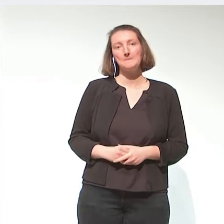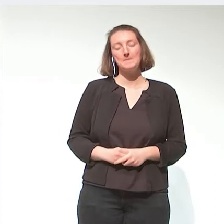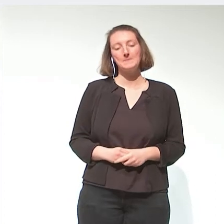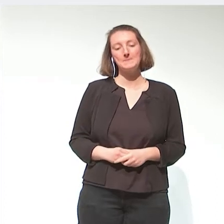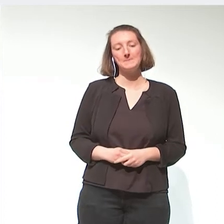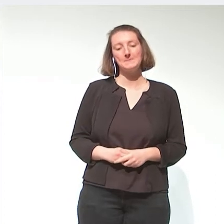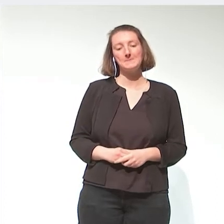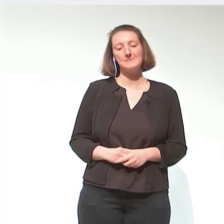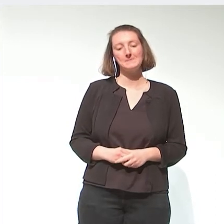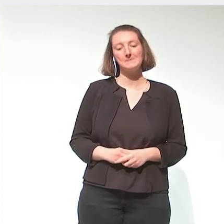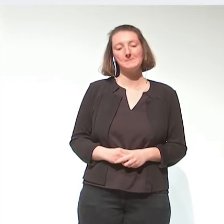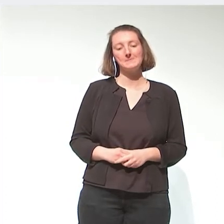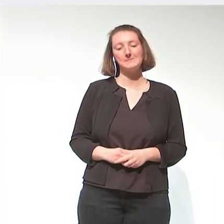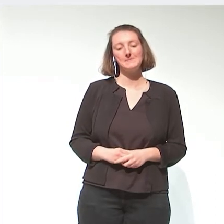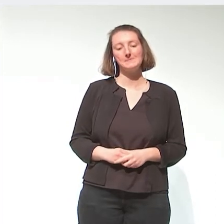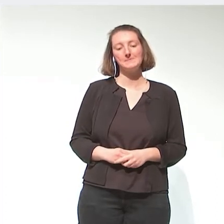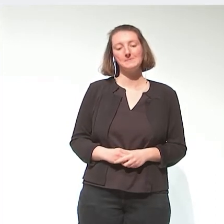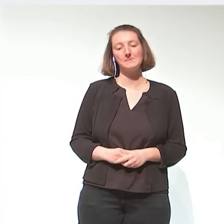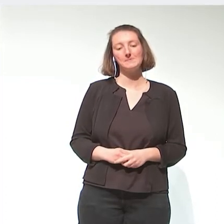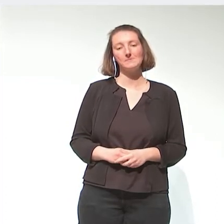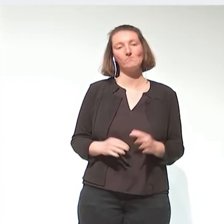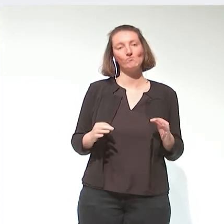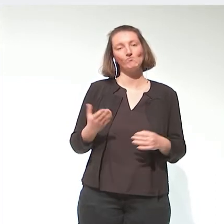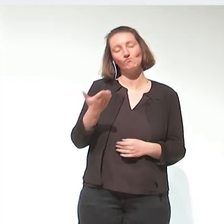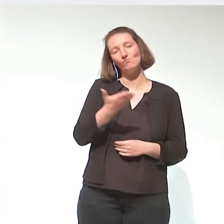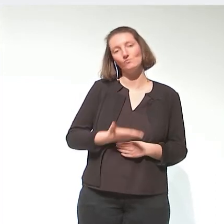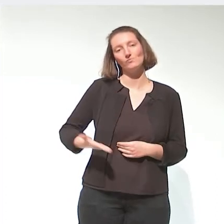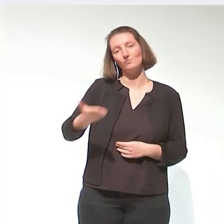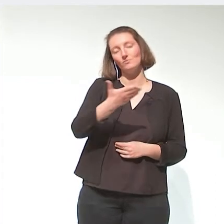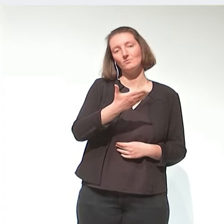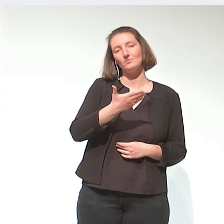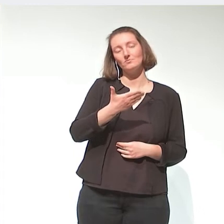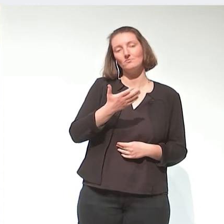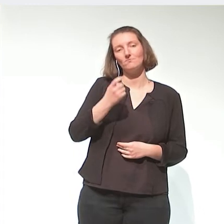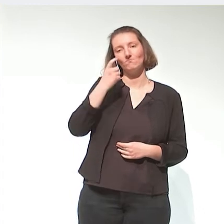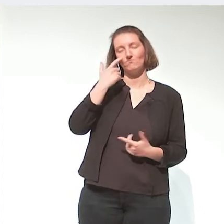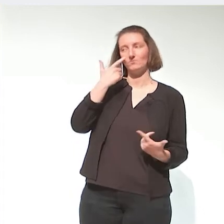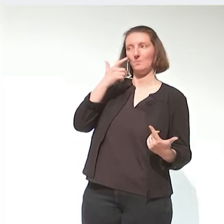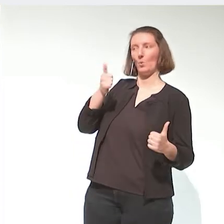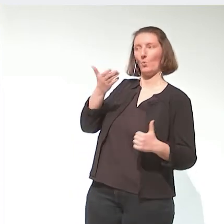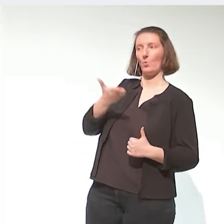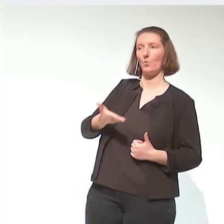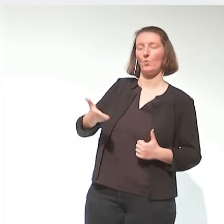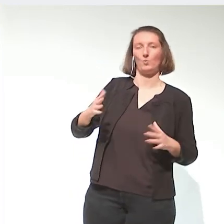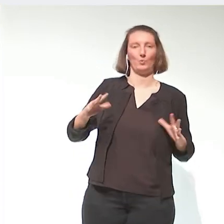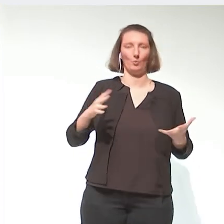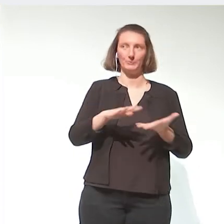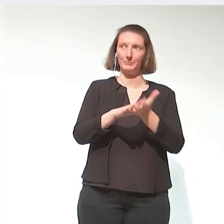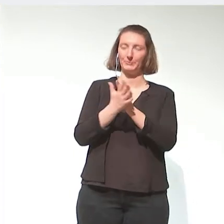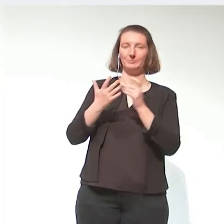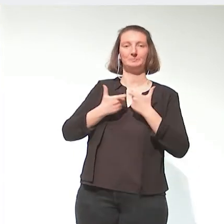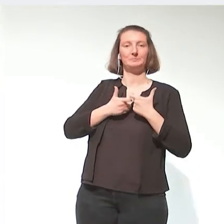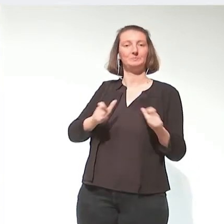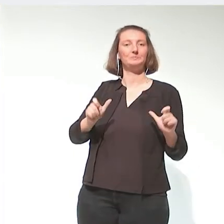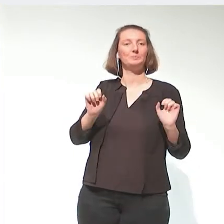made friendly and accessible. I wouldn't be able to use my notes if I had to keep